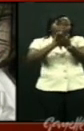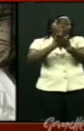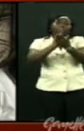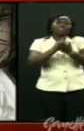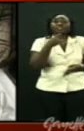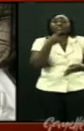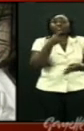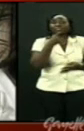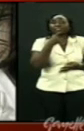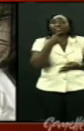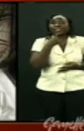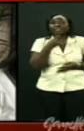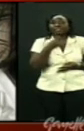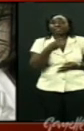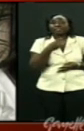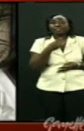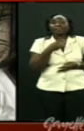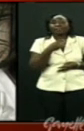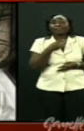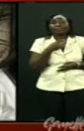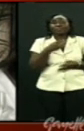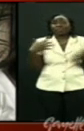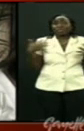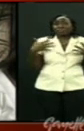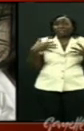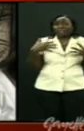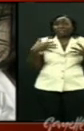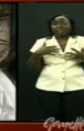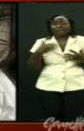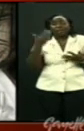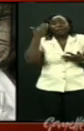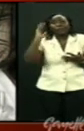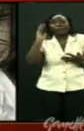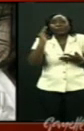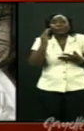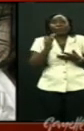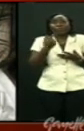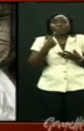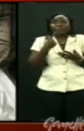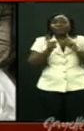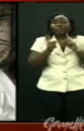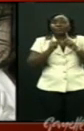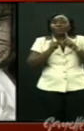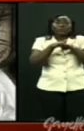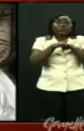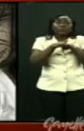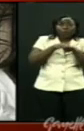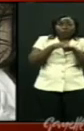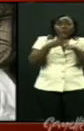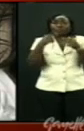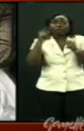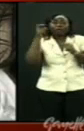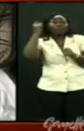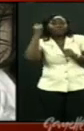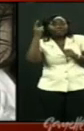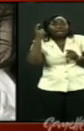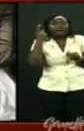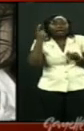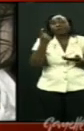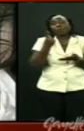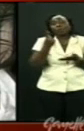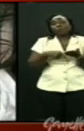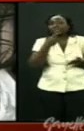she was, scared, I guess, frightened, and we tried to speak slowly for her to understand, so she could get the gist